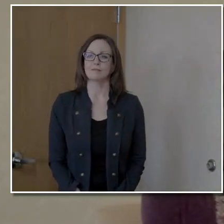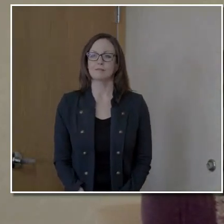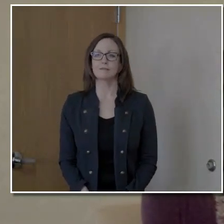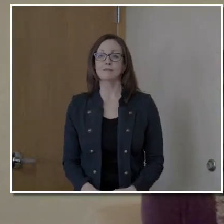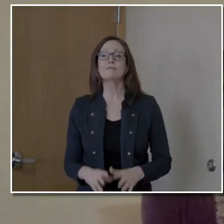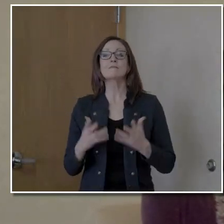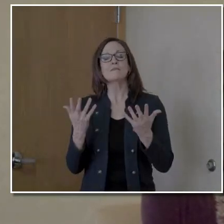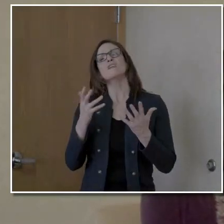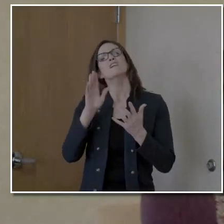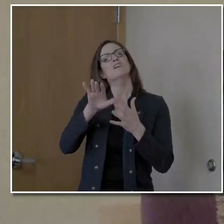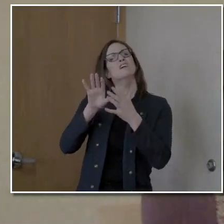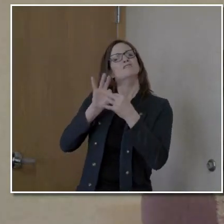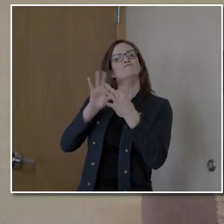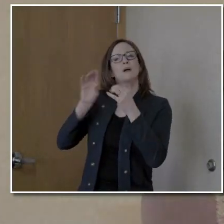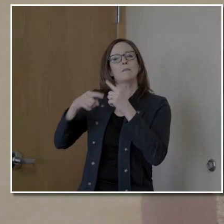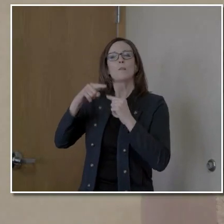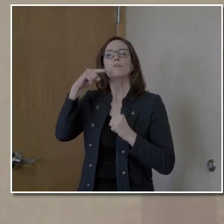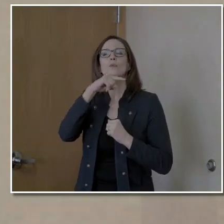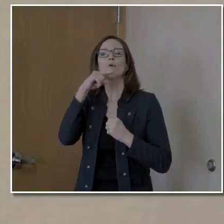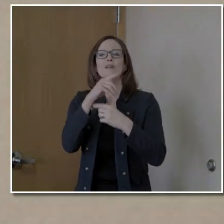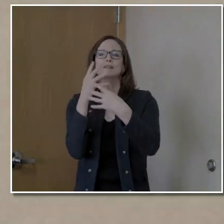its correctional facilities?